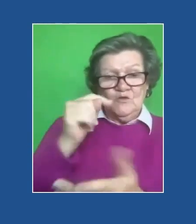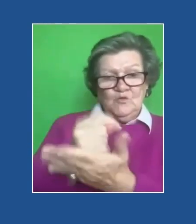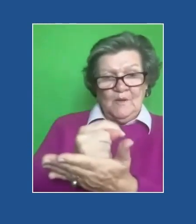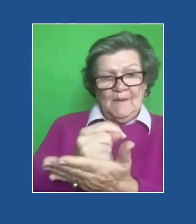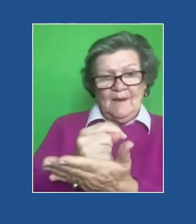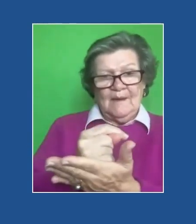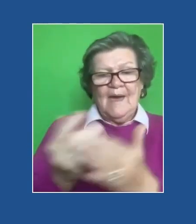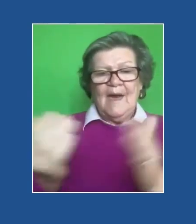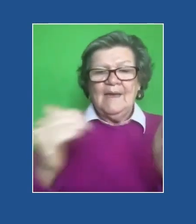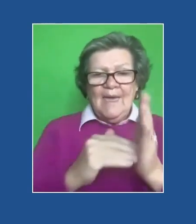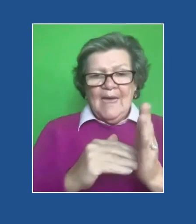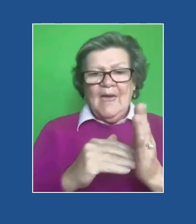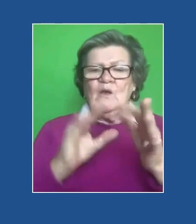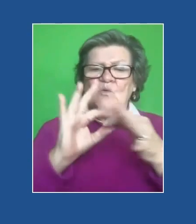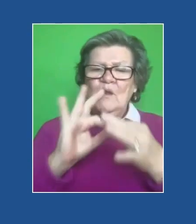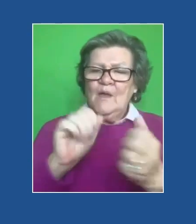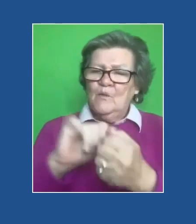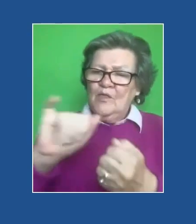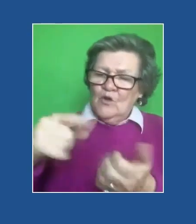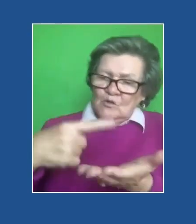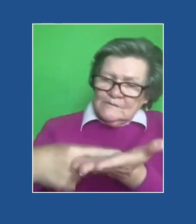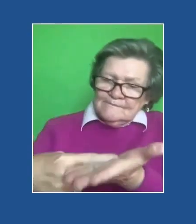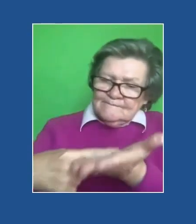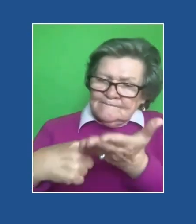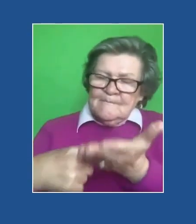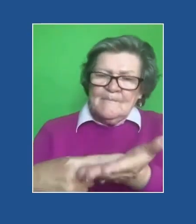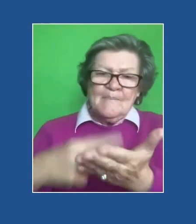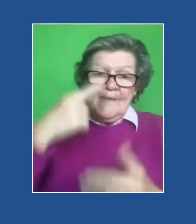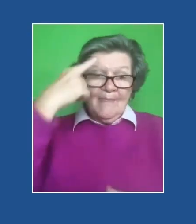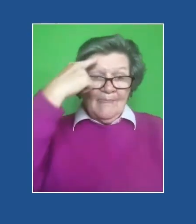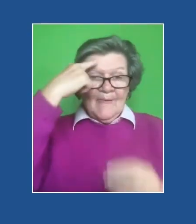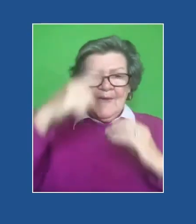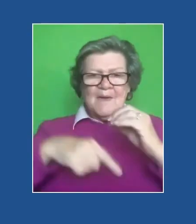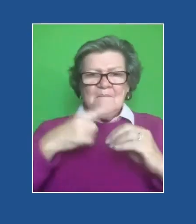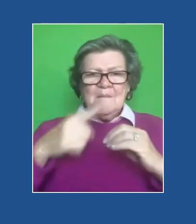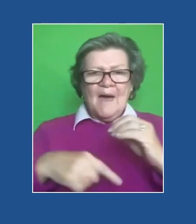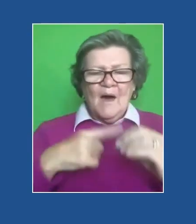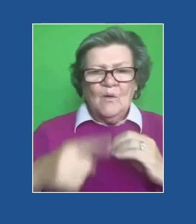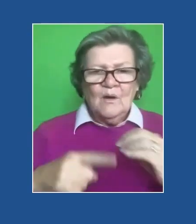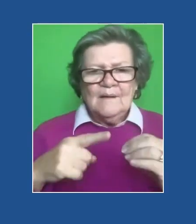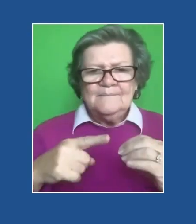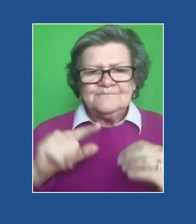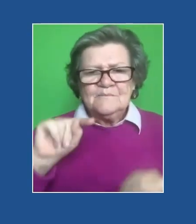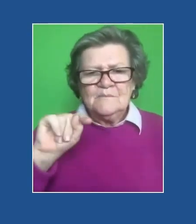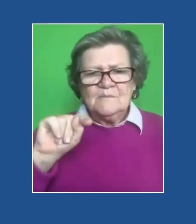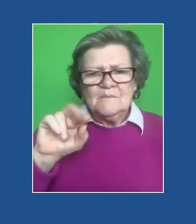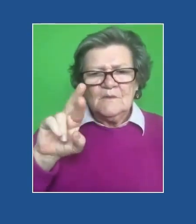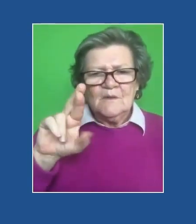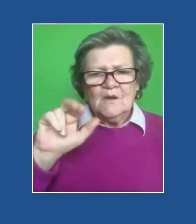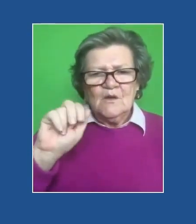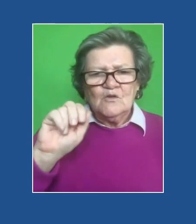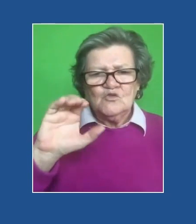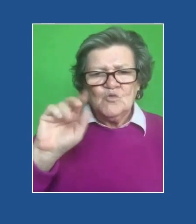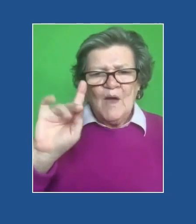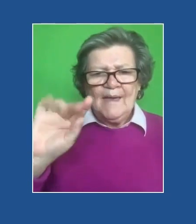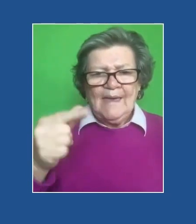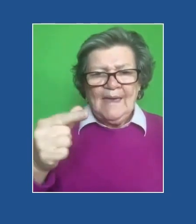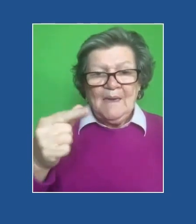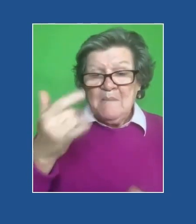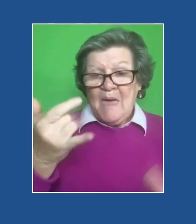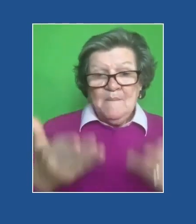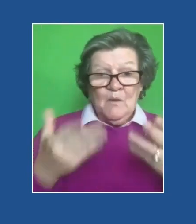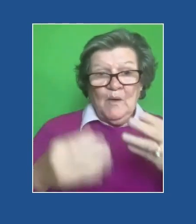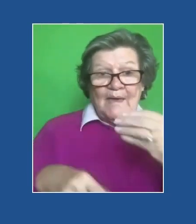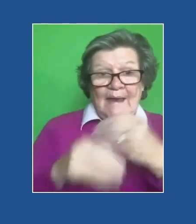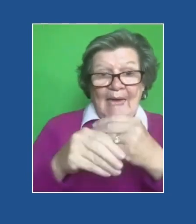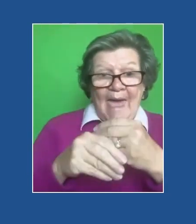again, within those discussions, we can also think about course correcting if need be. So there may be opportunities to add in or take